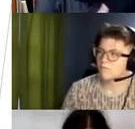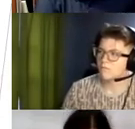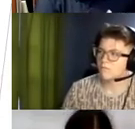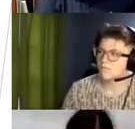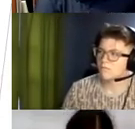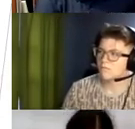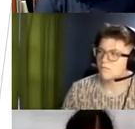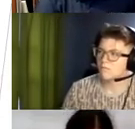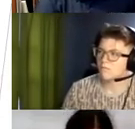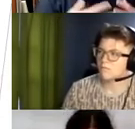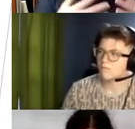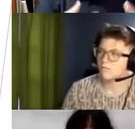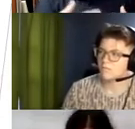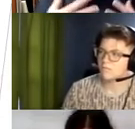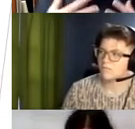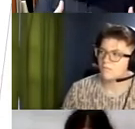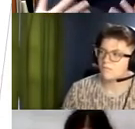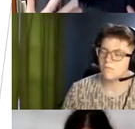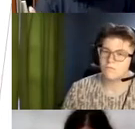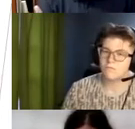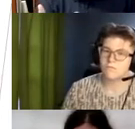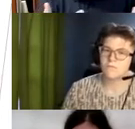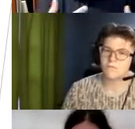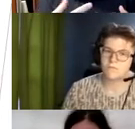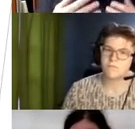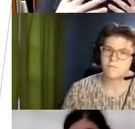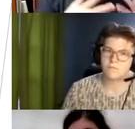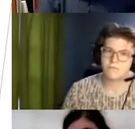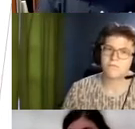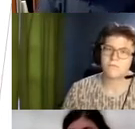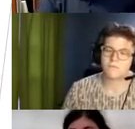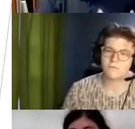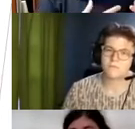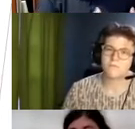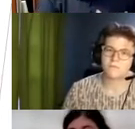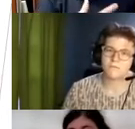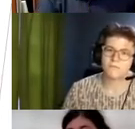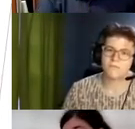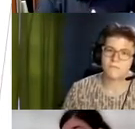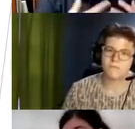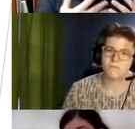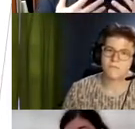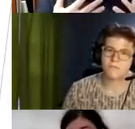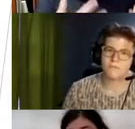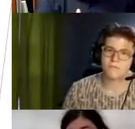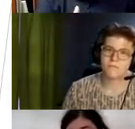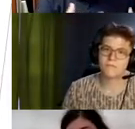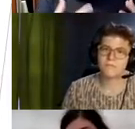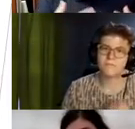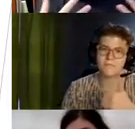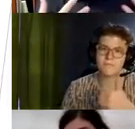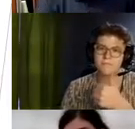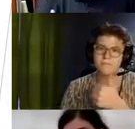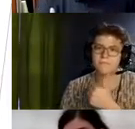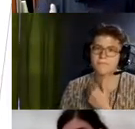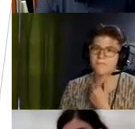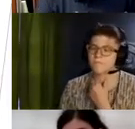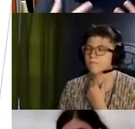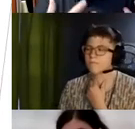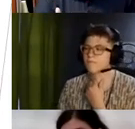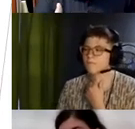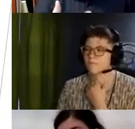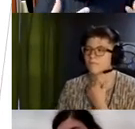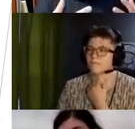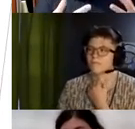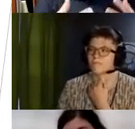run by trans people for medical providers. So we were able to give them the information that they needed to